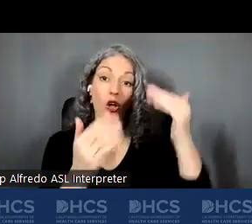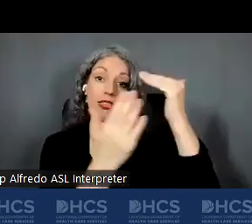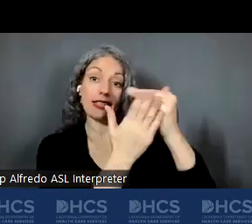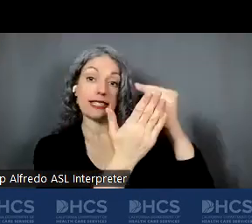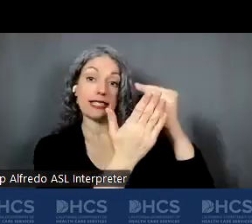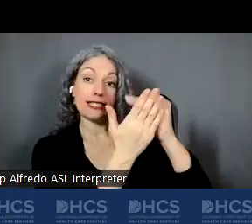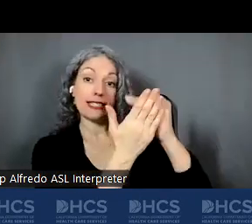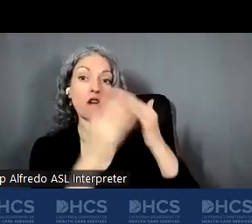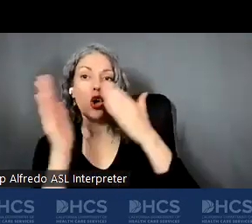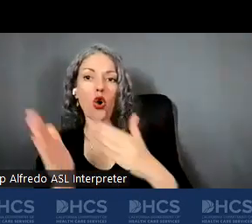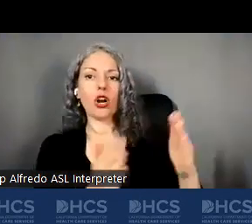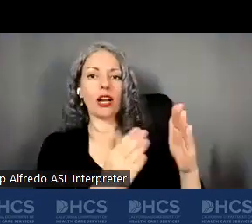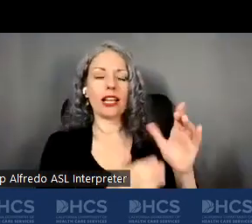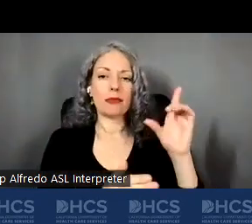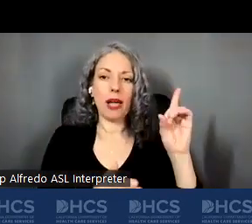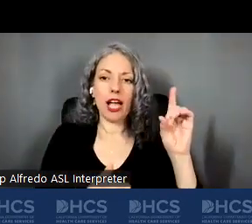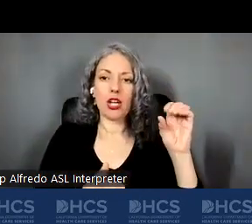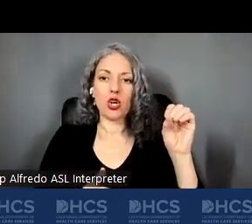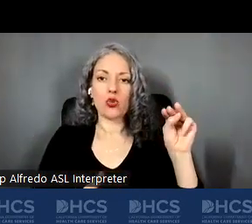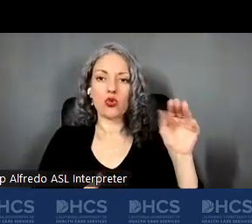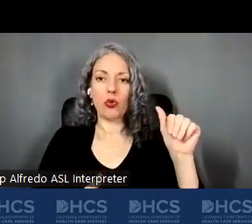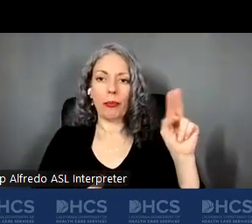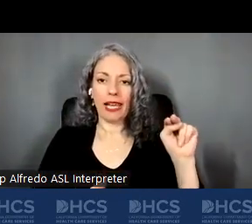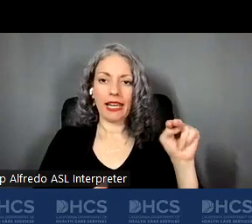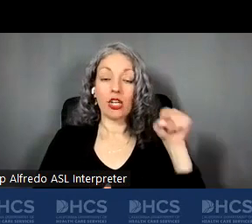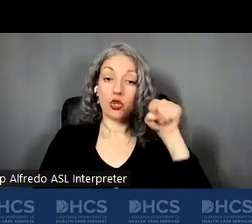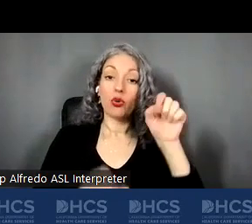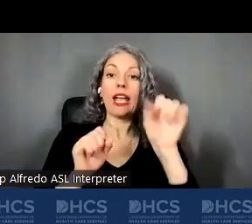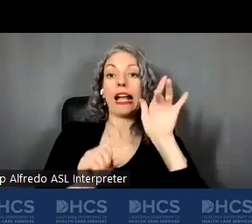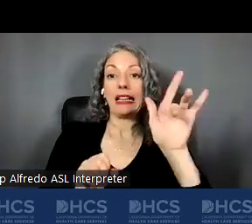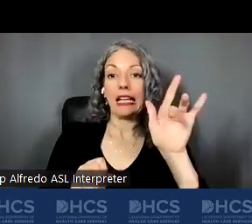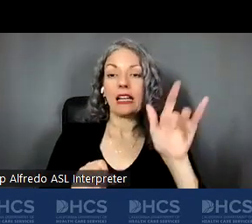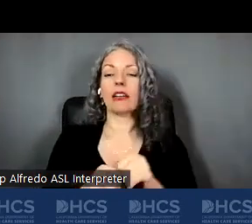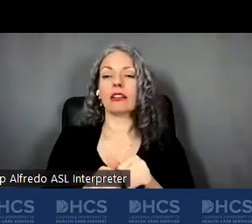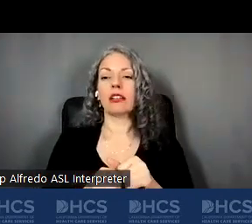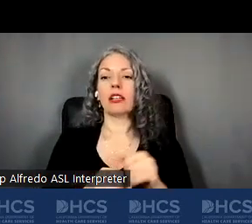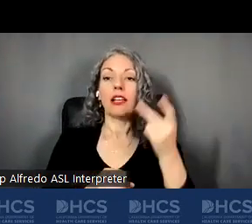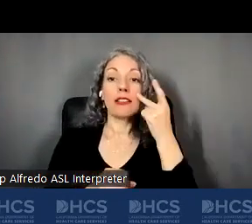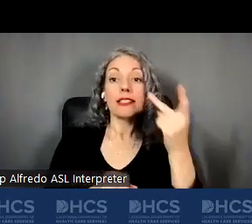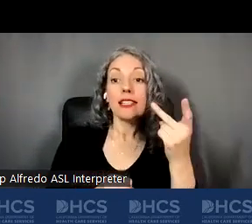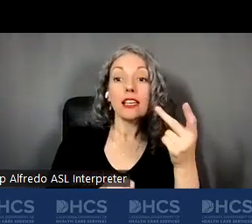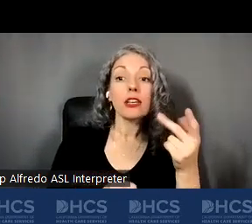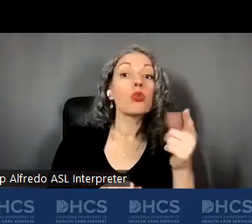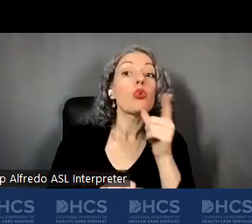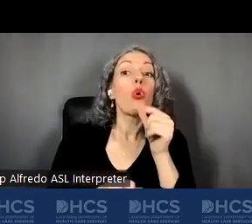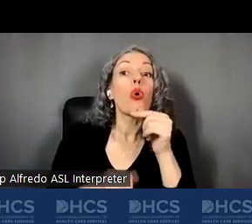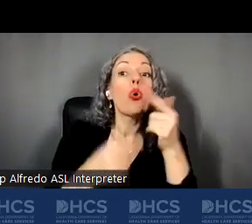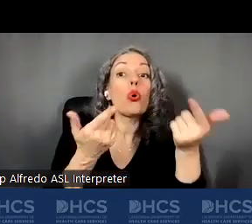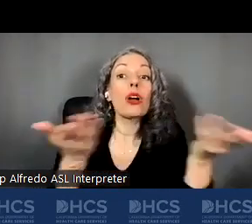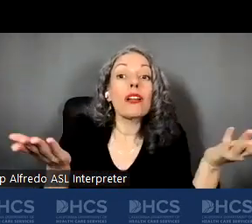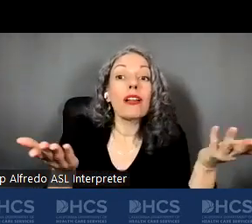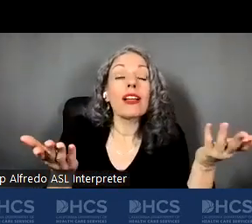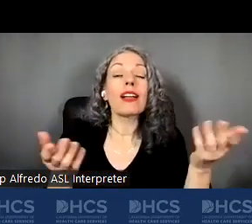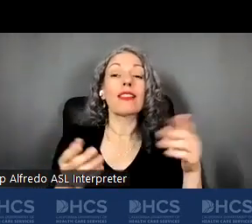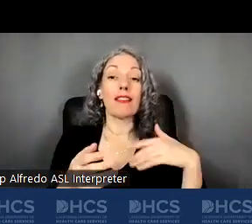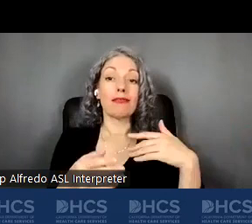organized by domains, and then you can click through and then see, who are these potential vendors,